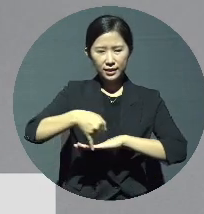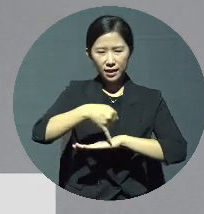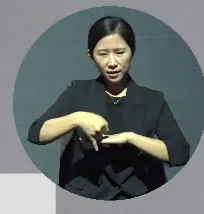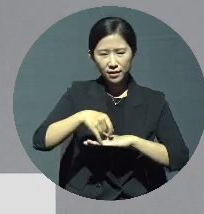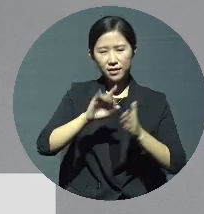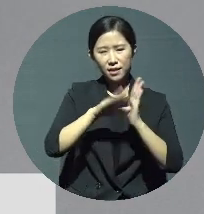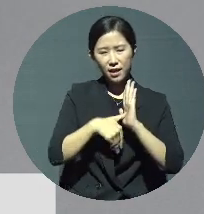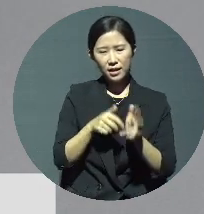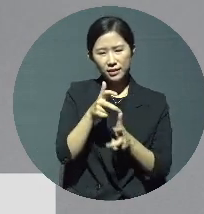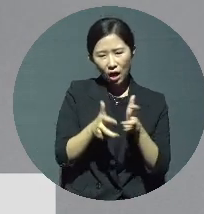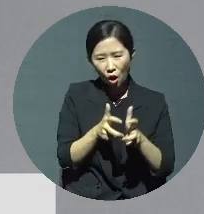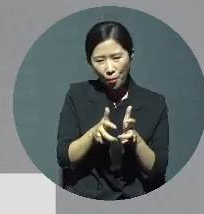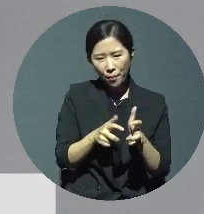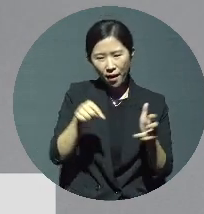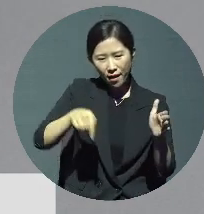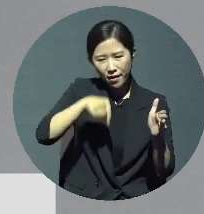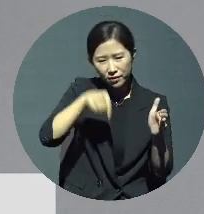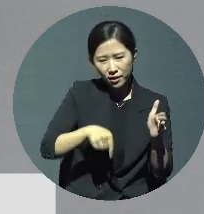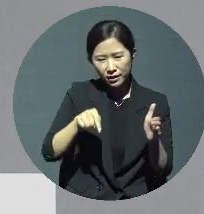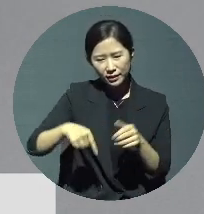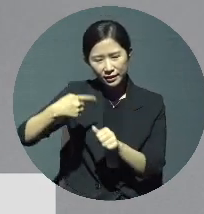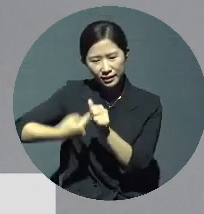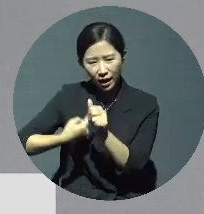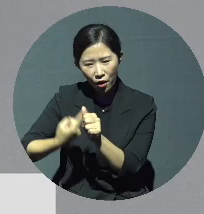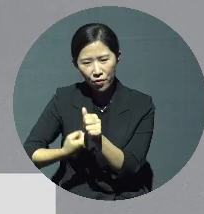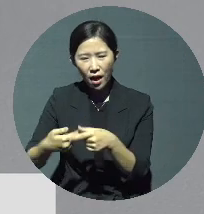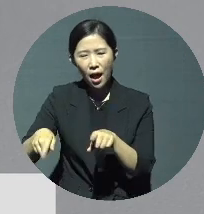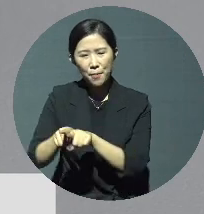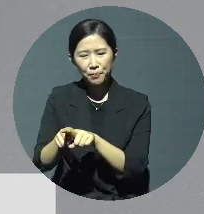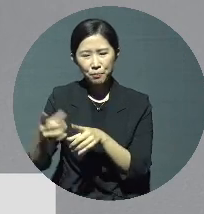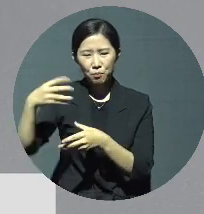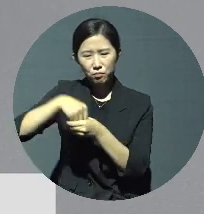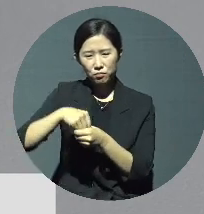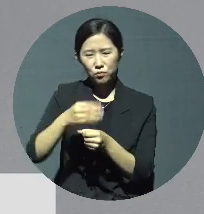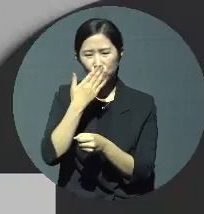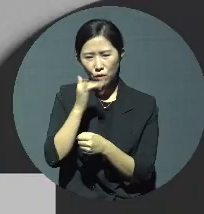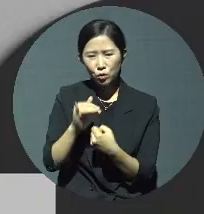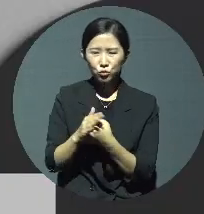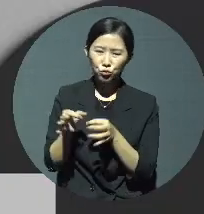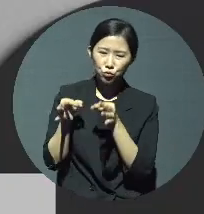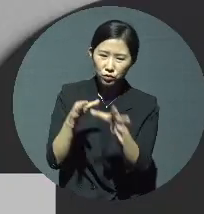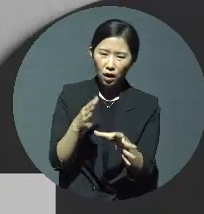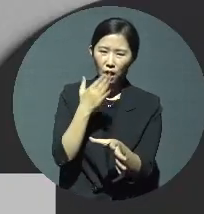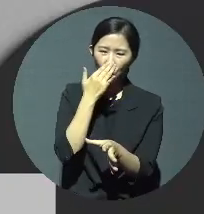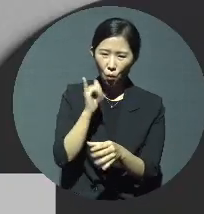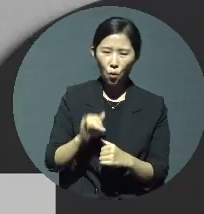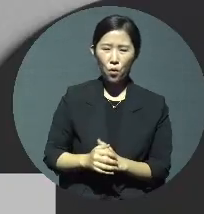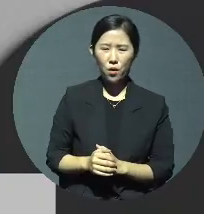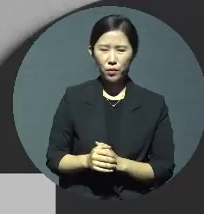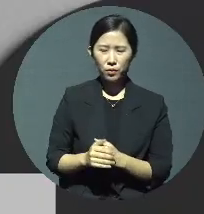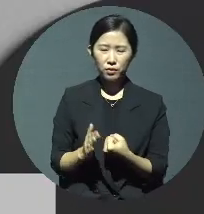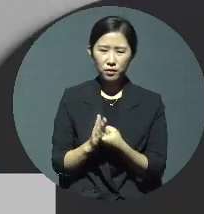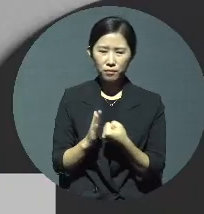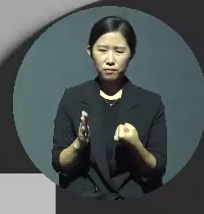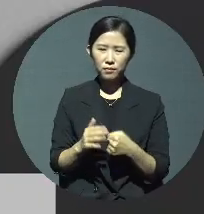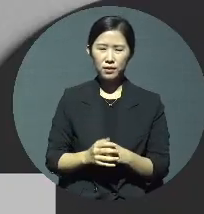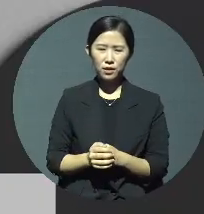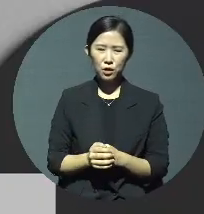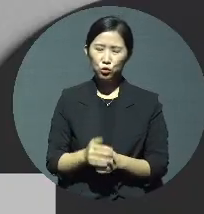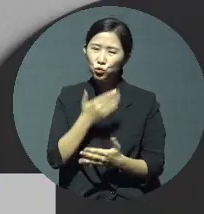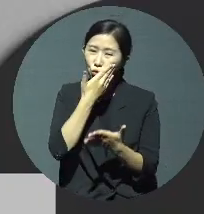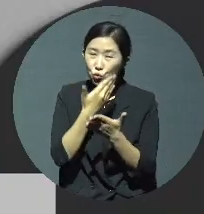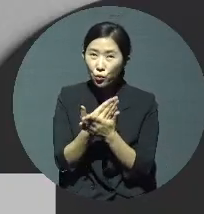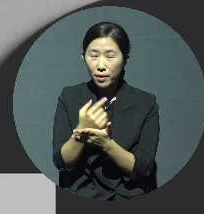of business is really important to me, meaning that a piece of design that's invested in by a company should have a measurable impact